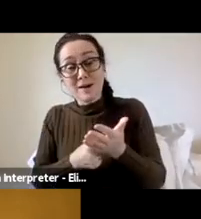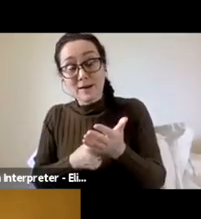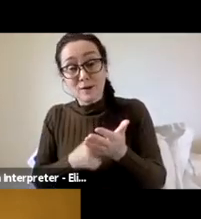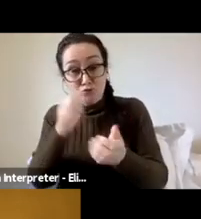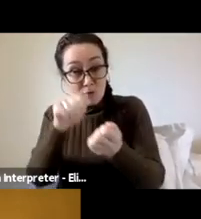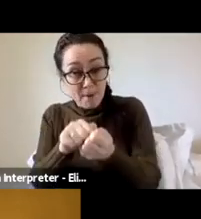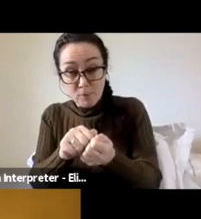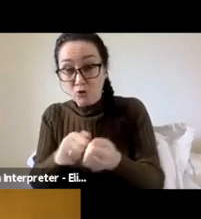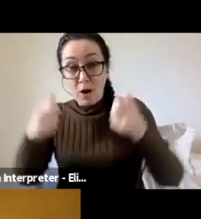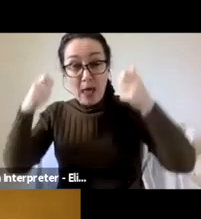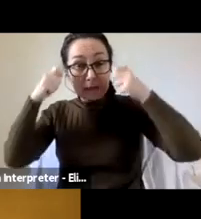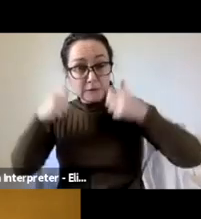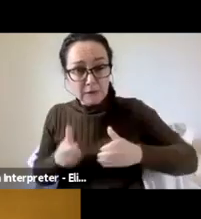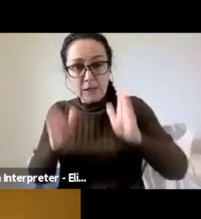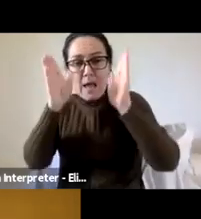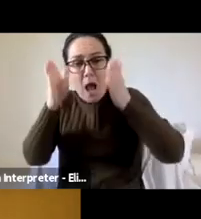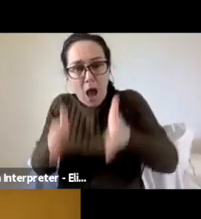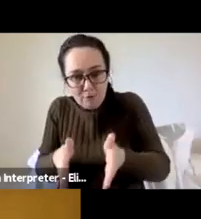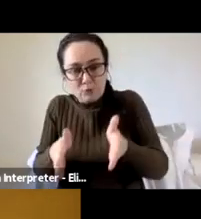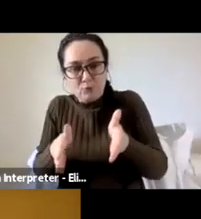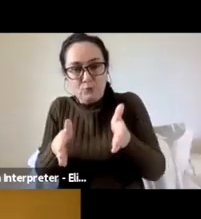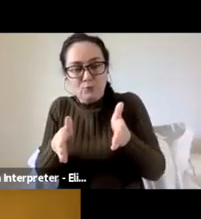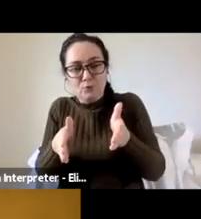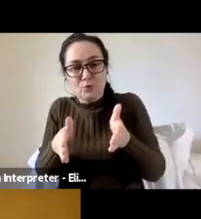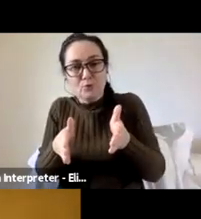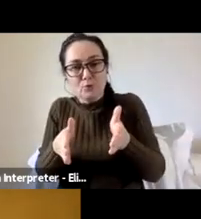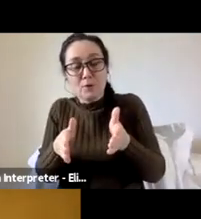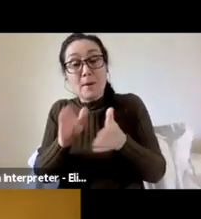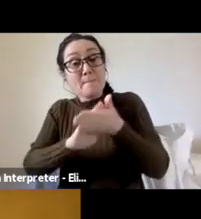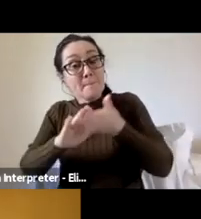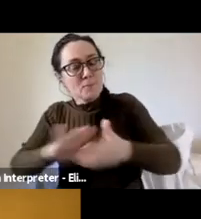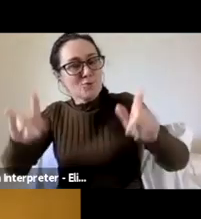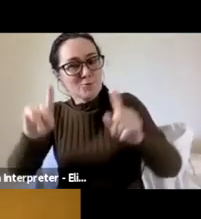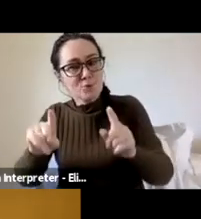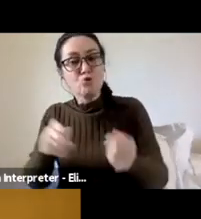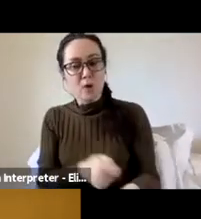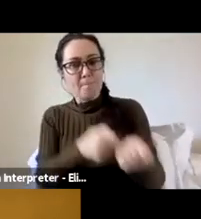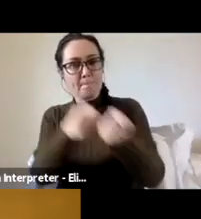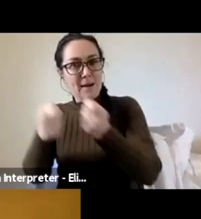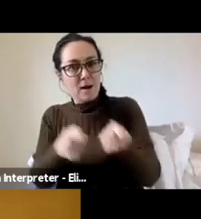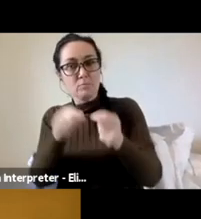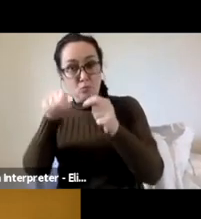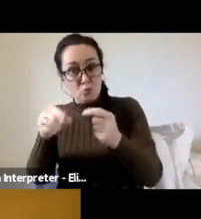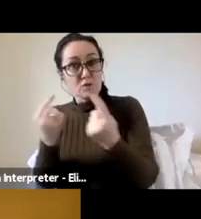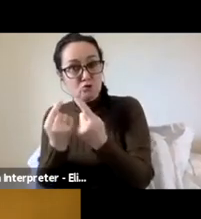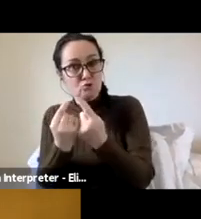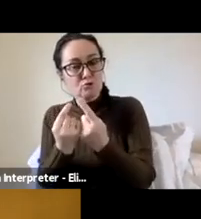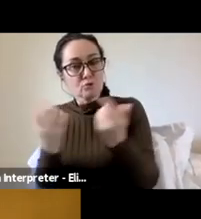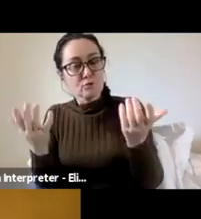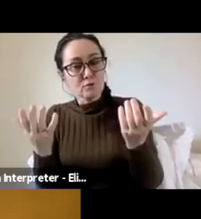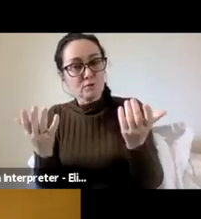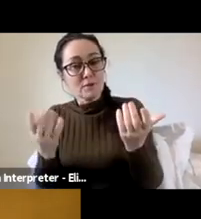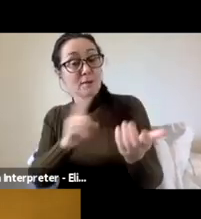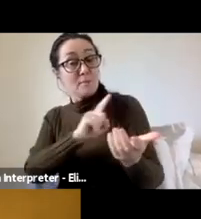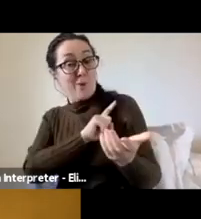instrument. It's not about legally binding conventions and treaties. Therefore, you can raise those issues. You can raise those issues because the